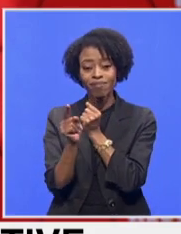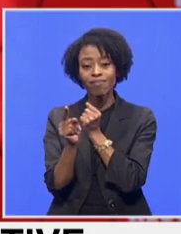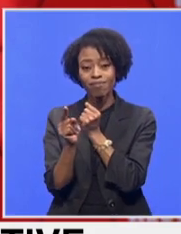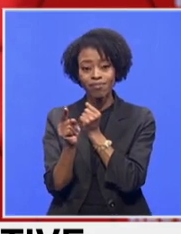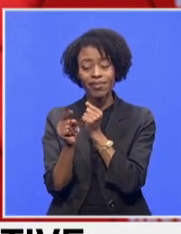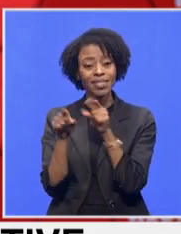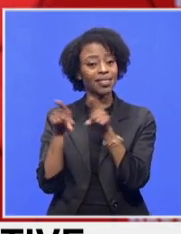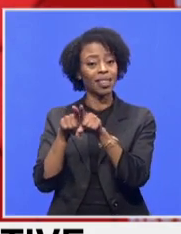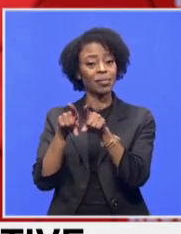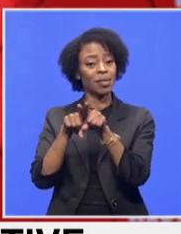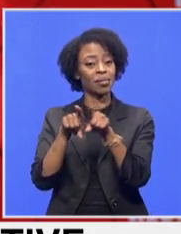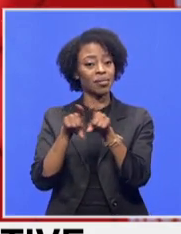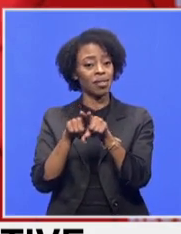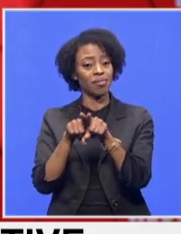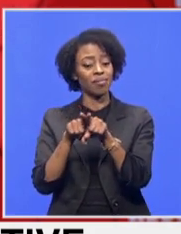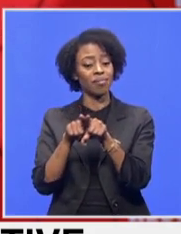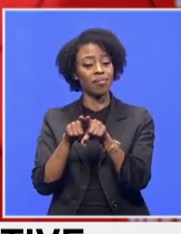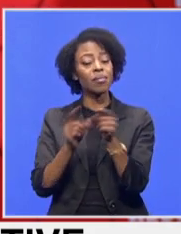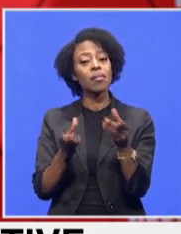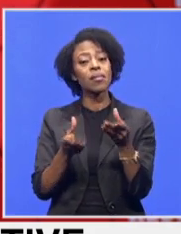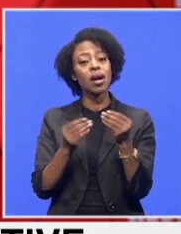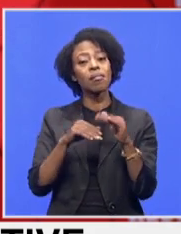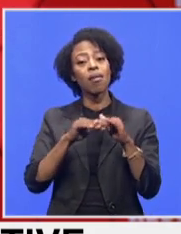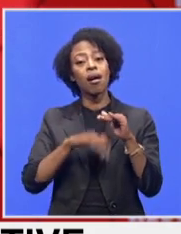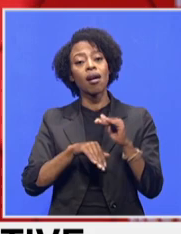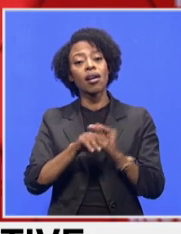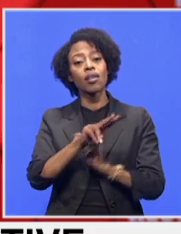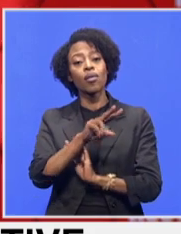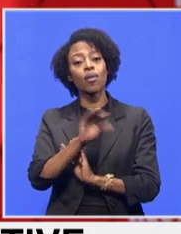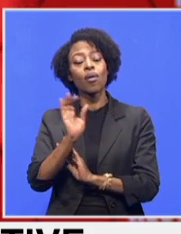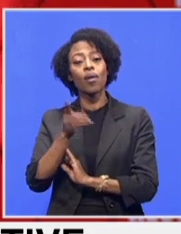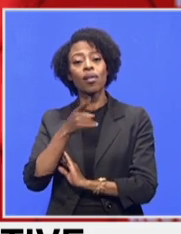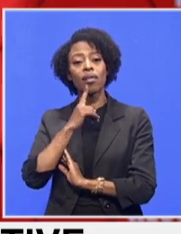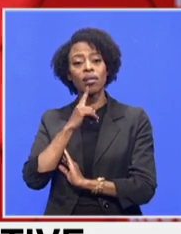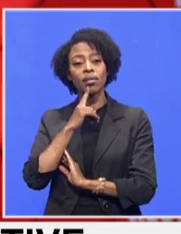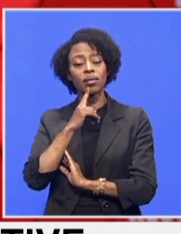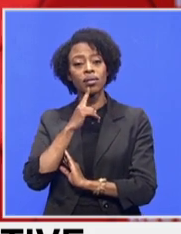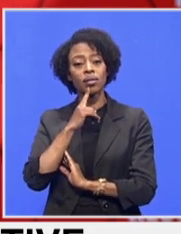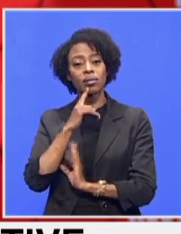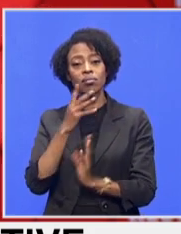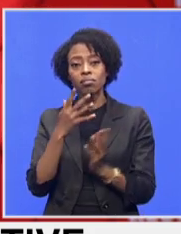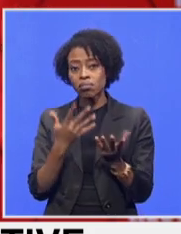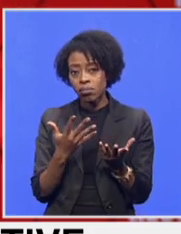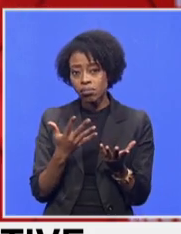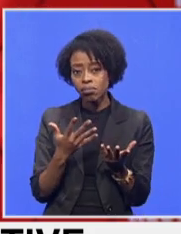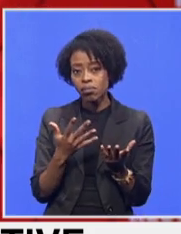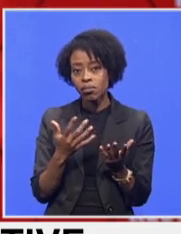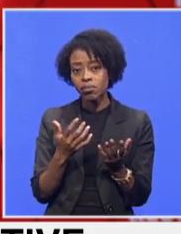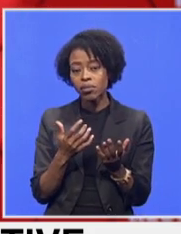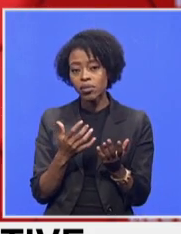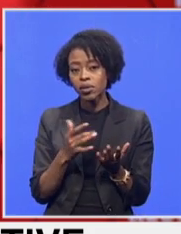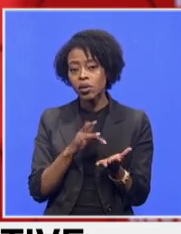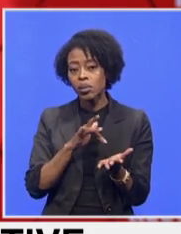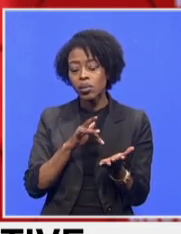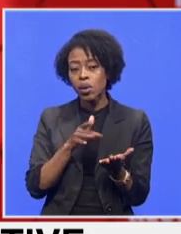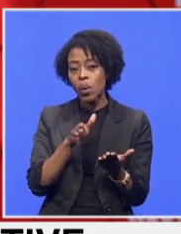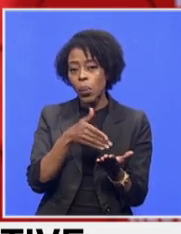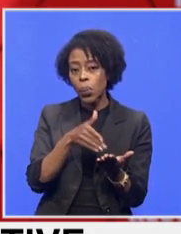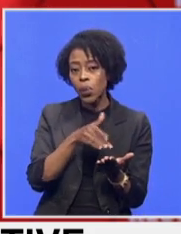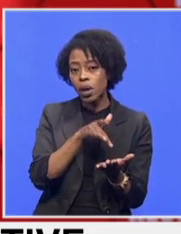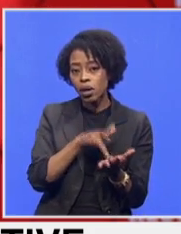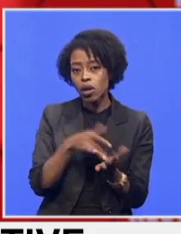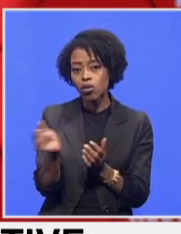collectively had less than 200,000 spaces in 2023. Just listen to that.